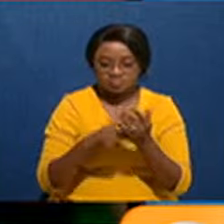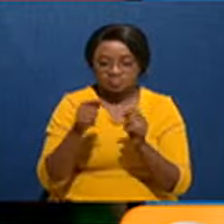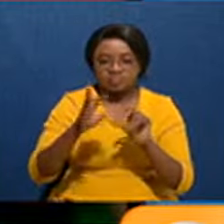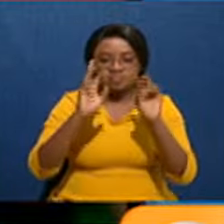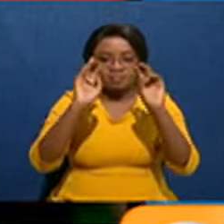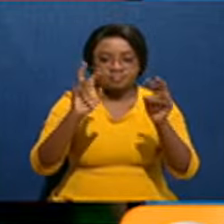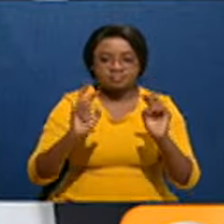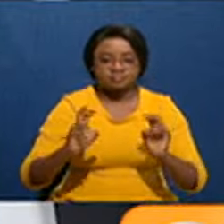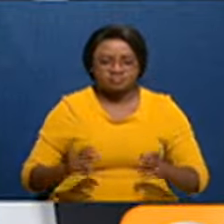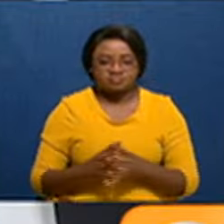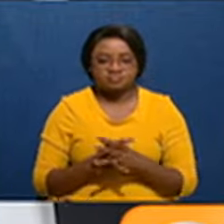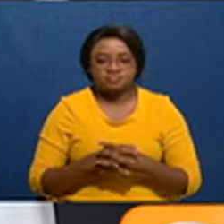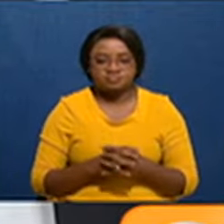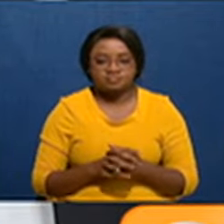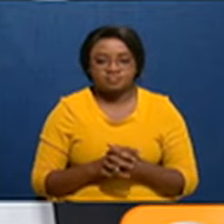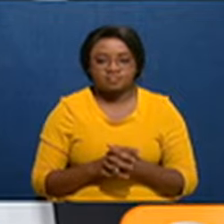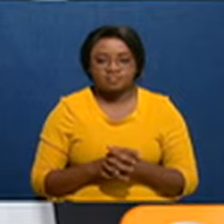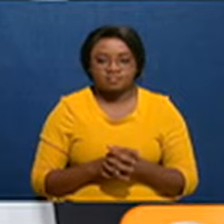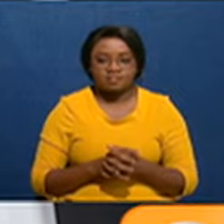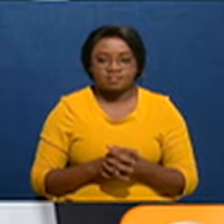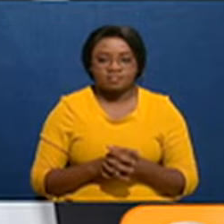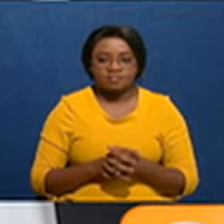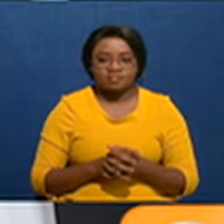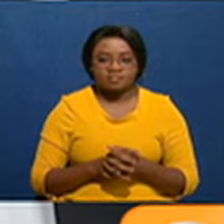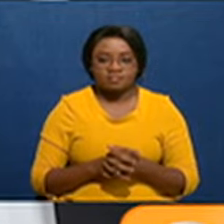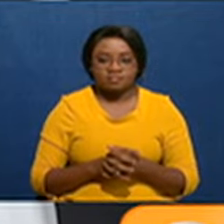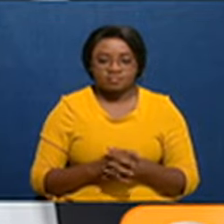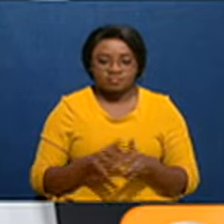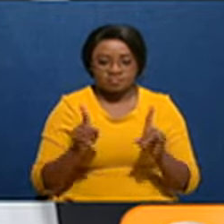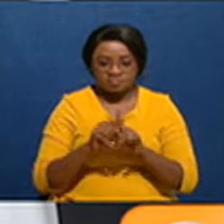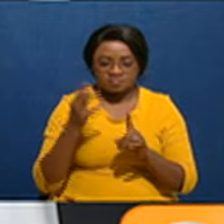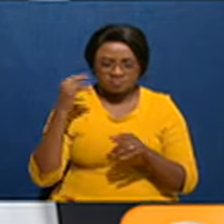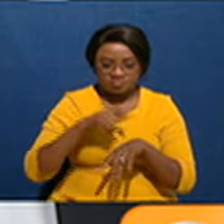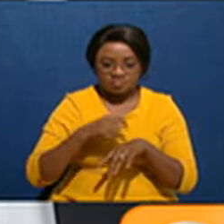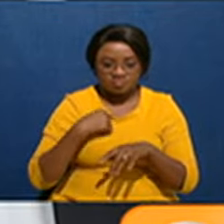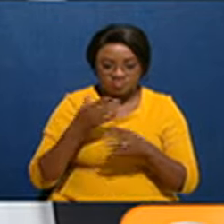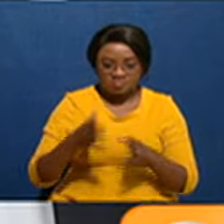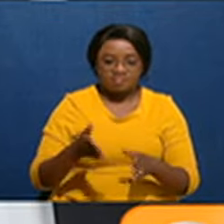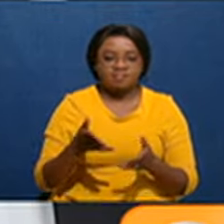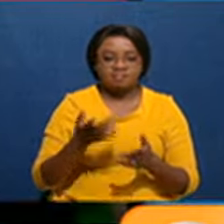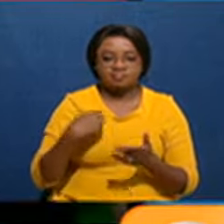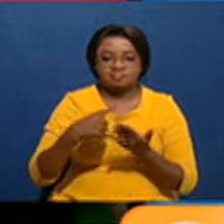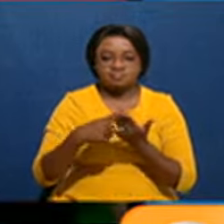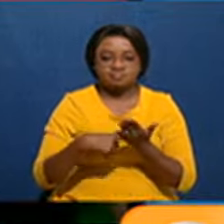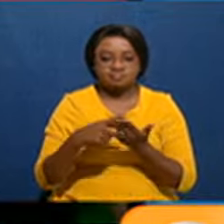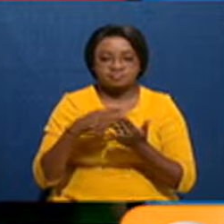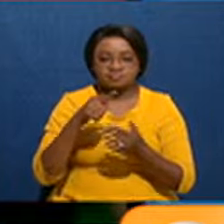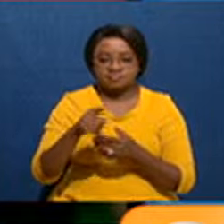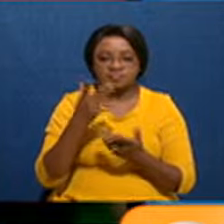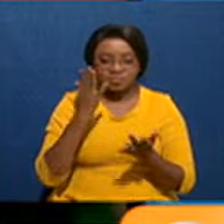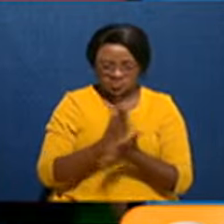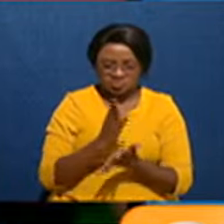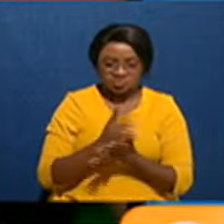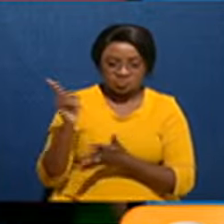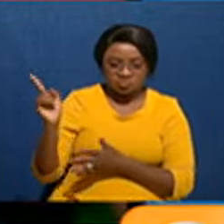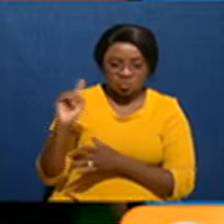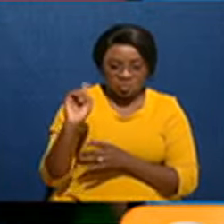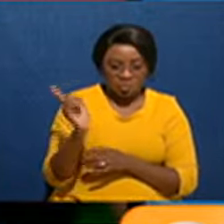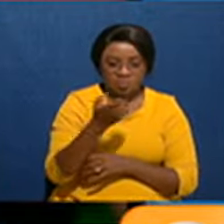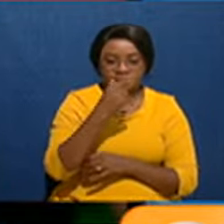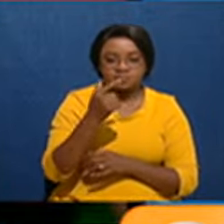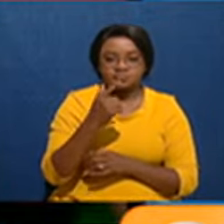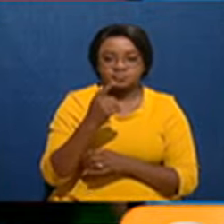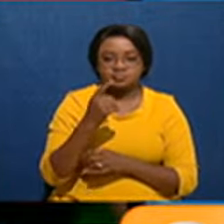even quoting me, because the last time I was here, we were discussing this with Safrin Otieno. All right. Yes, a practicing engineer, you all are